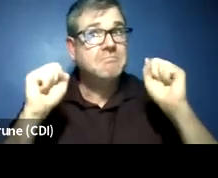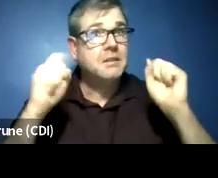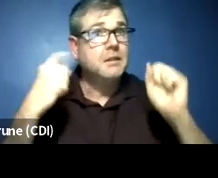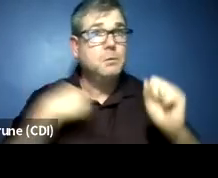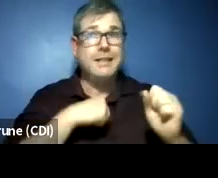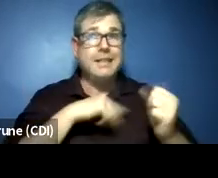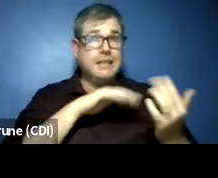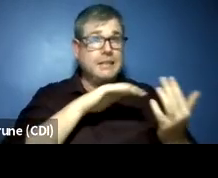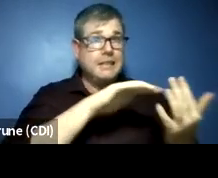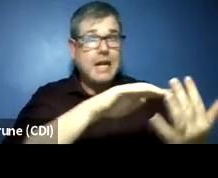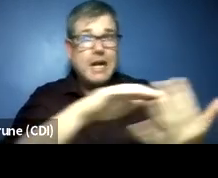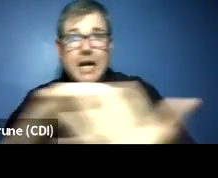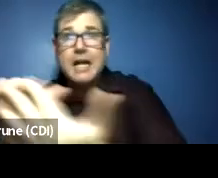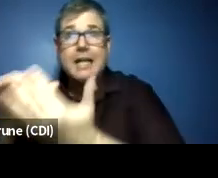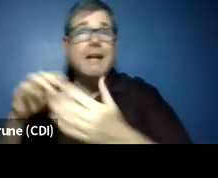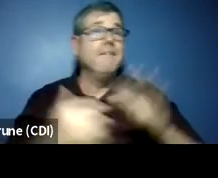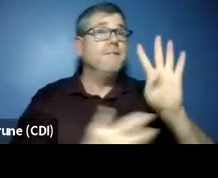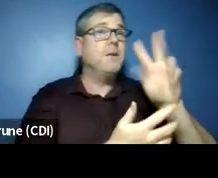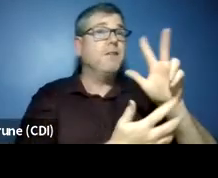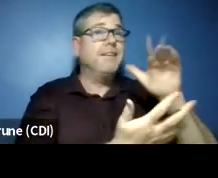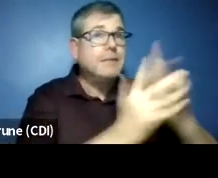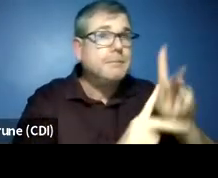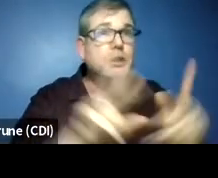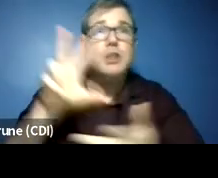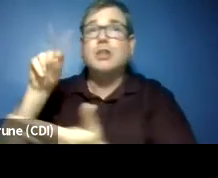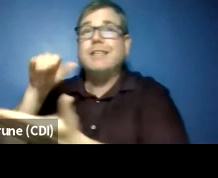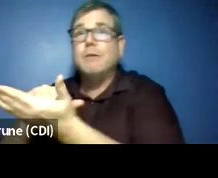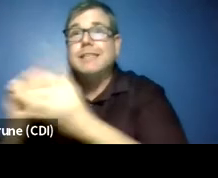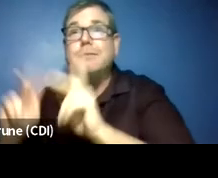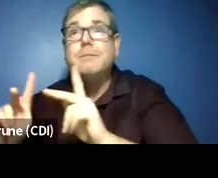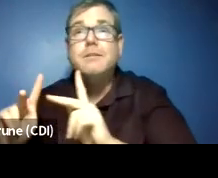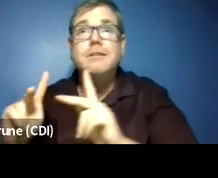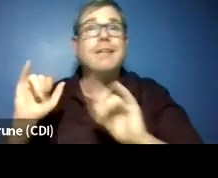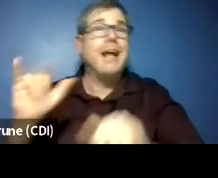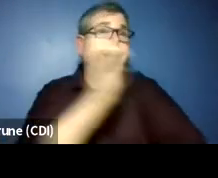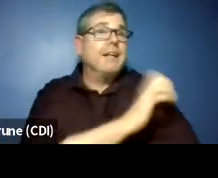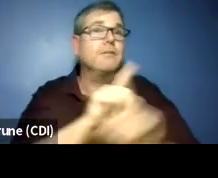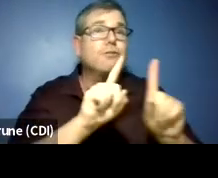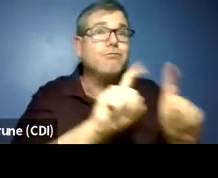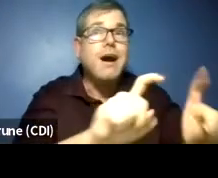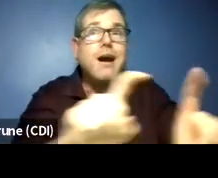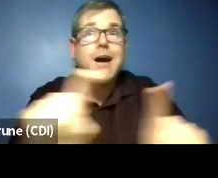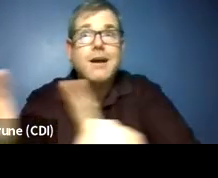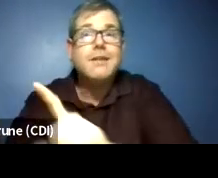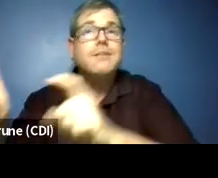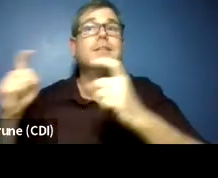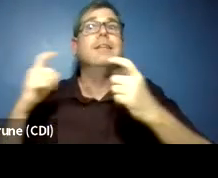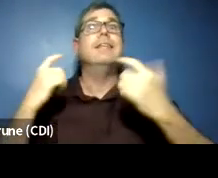43,000, 30,000 people that were in the clinical trials. Well, now we've actually